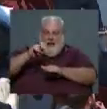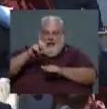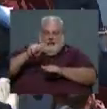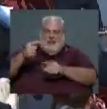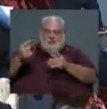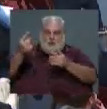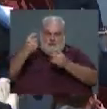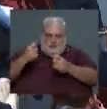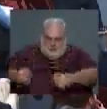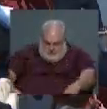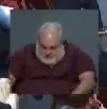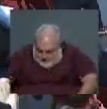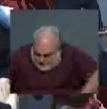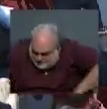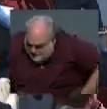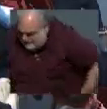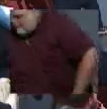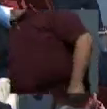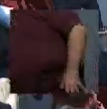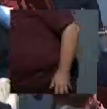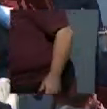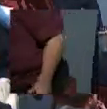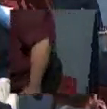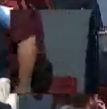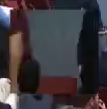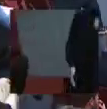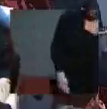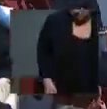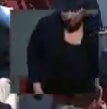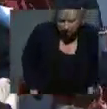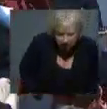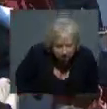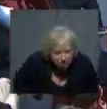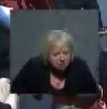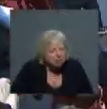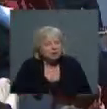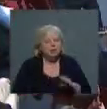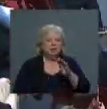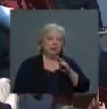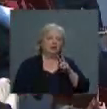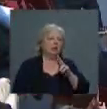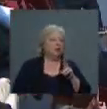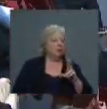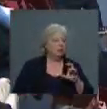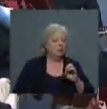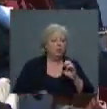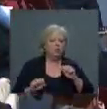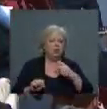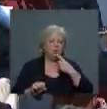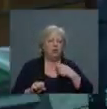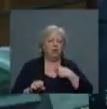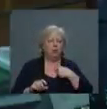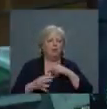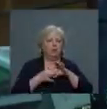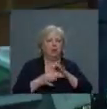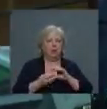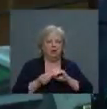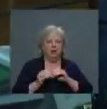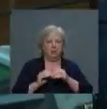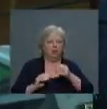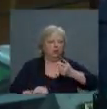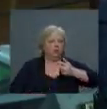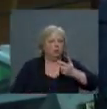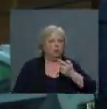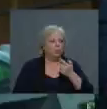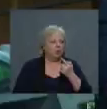yes. Bruce, could you just tell me, and I don't know if you need Tony on item 21. I